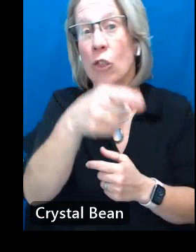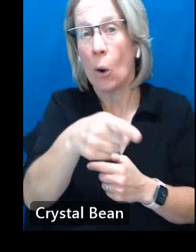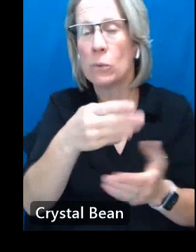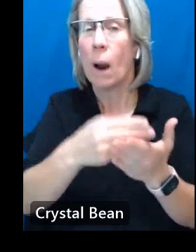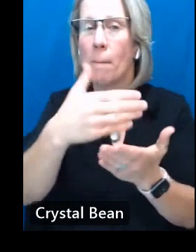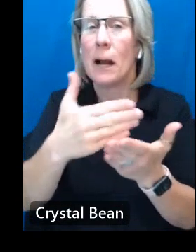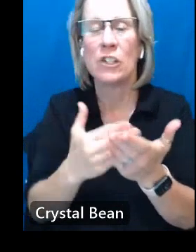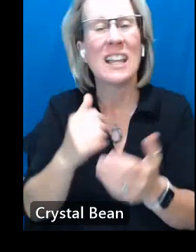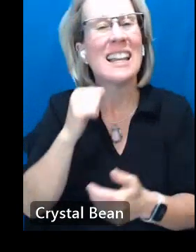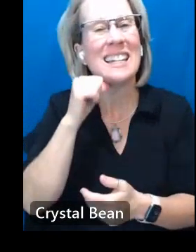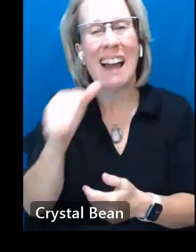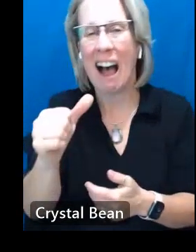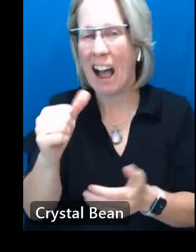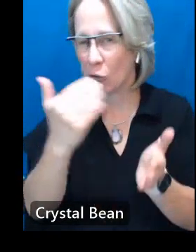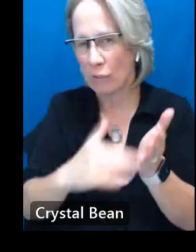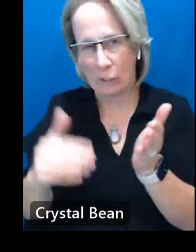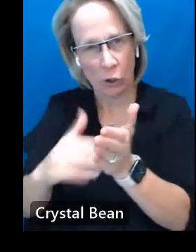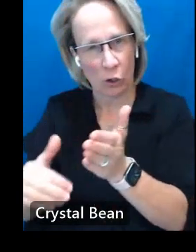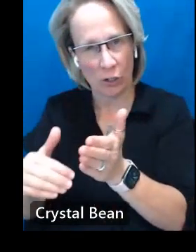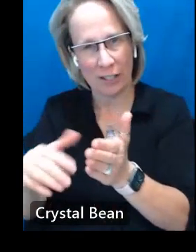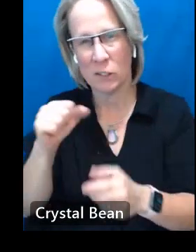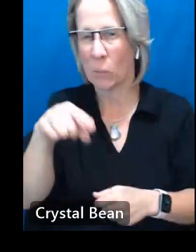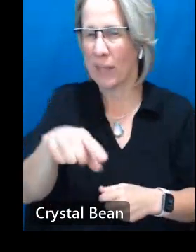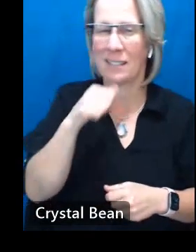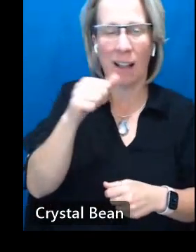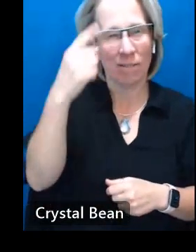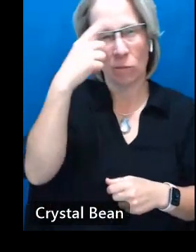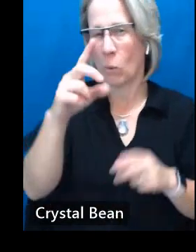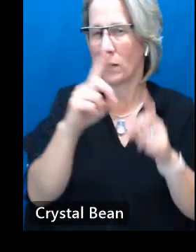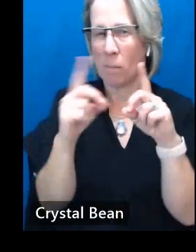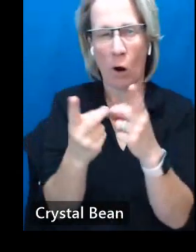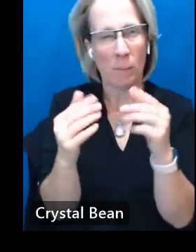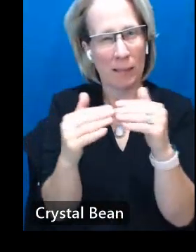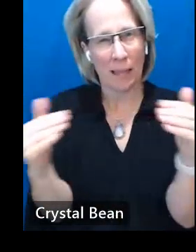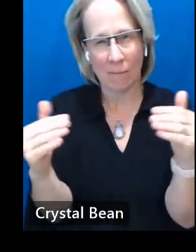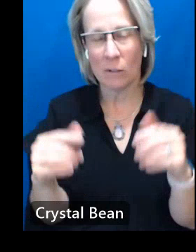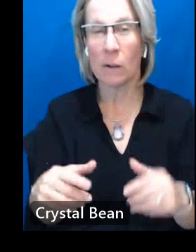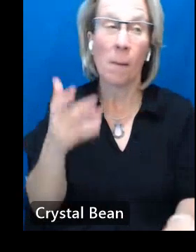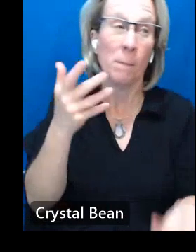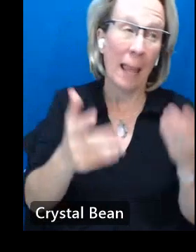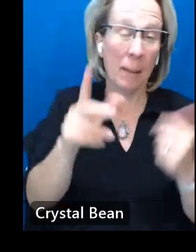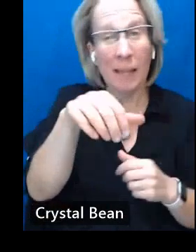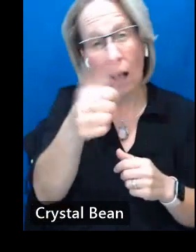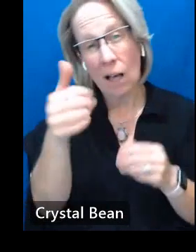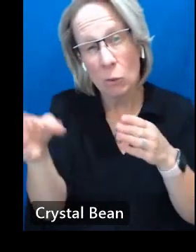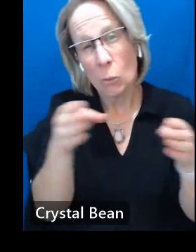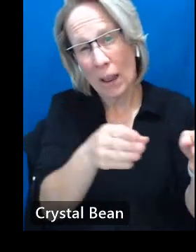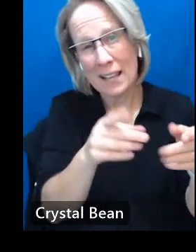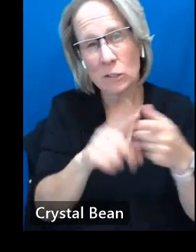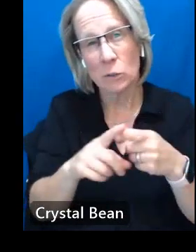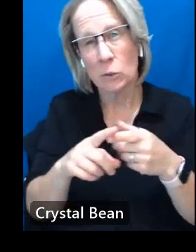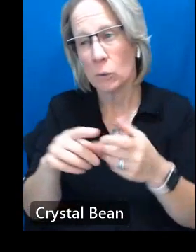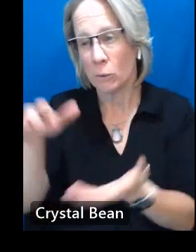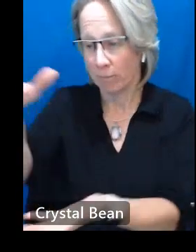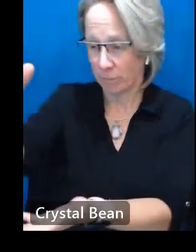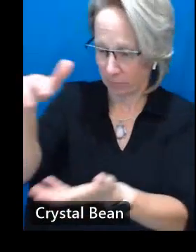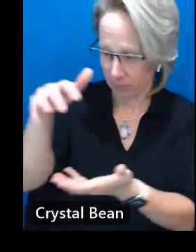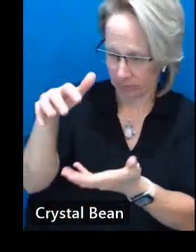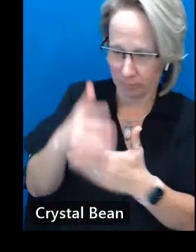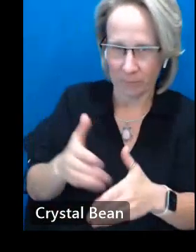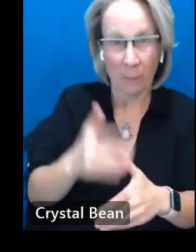really for department level budgeting. But there might be other ways to subdivide. I mean, it's a good point that $675